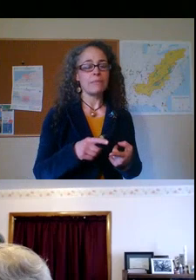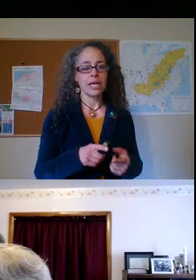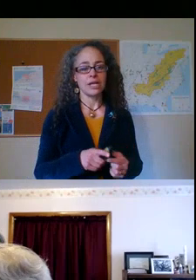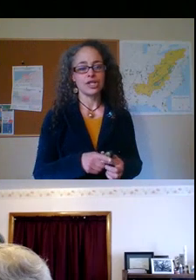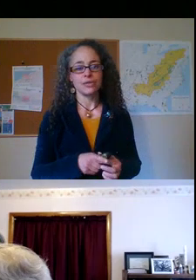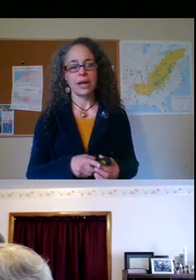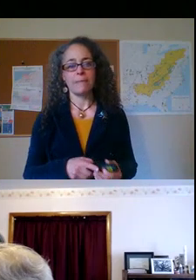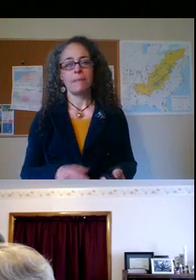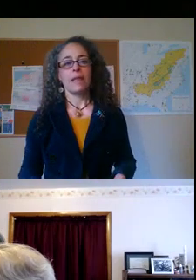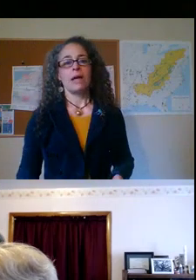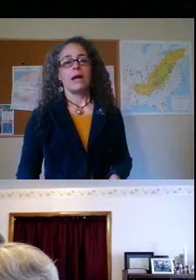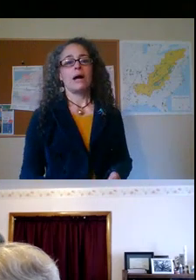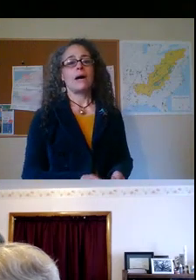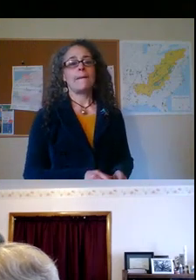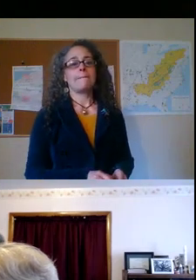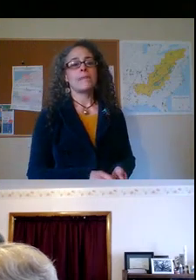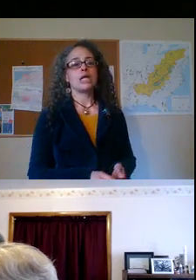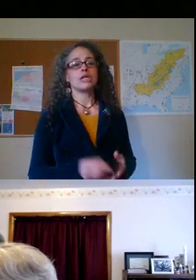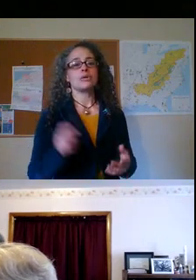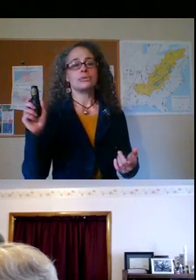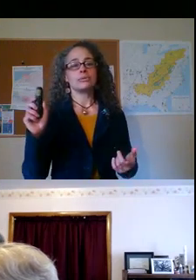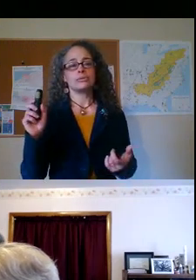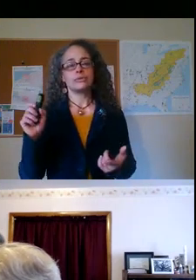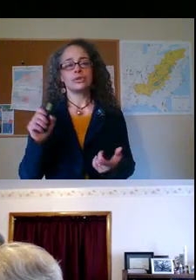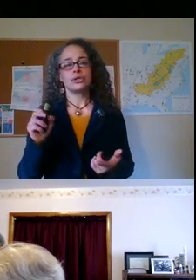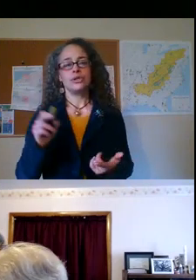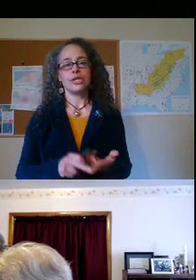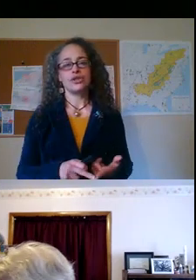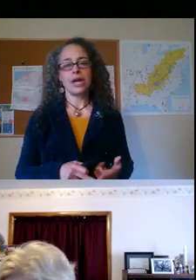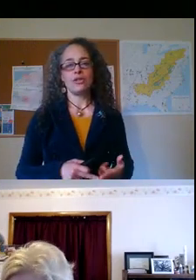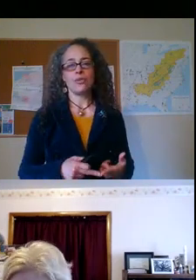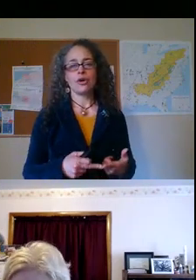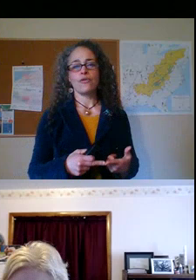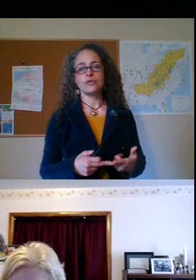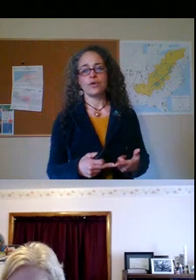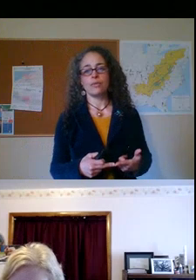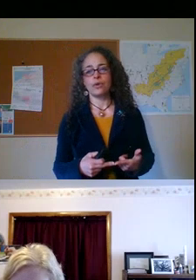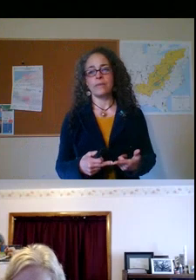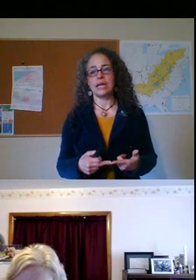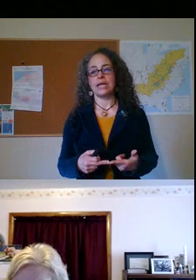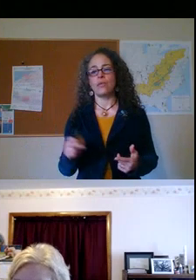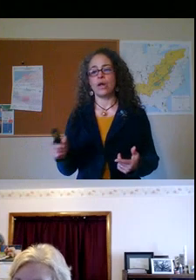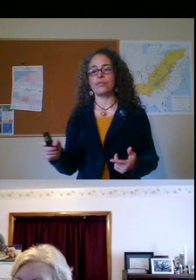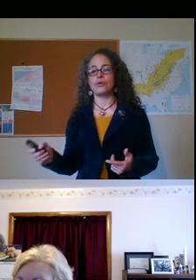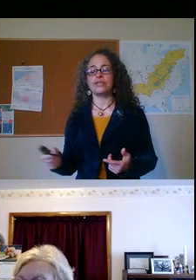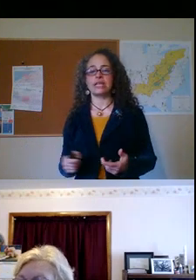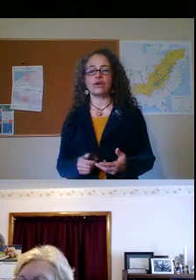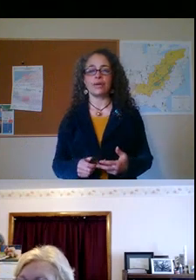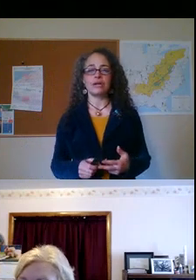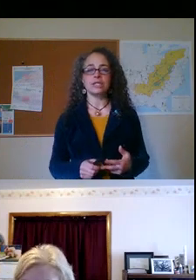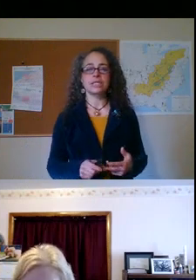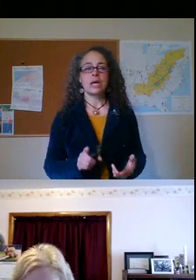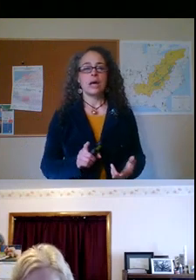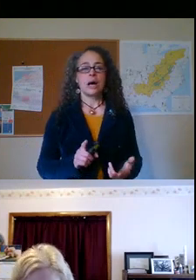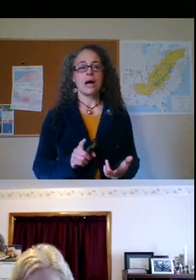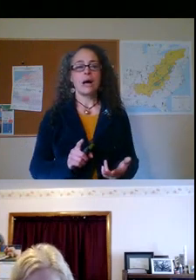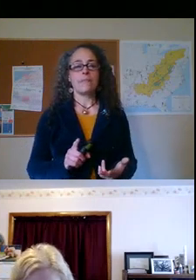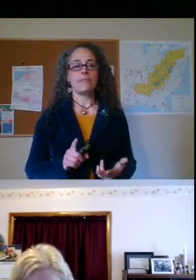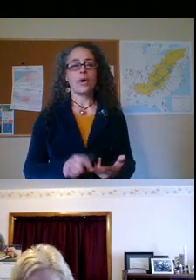your application, right? Also, you can train the workforce for employment in wealth-producing